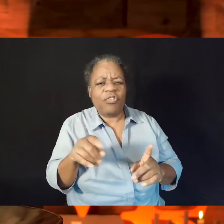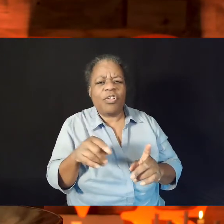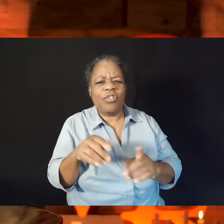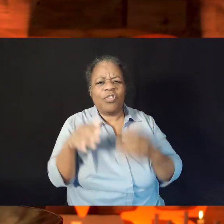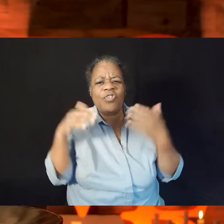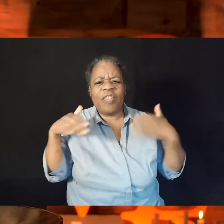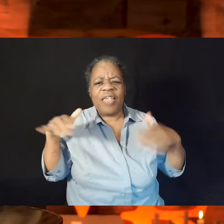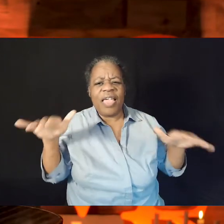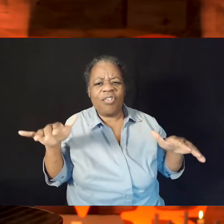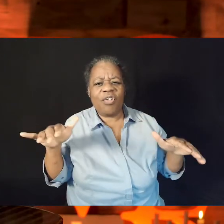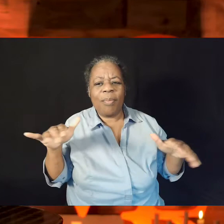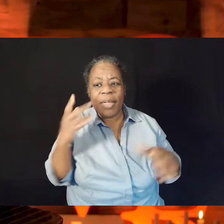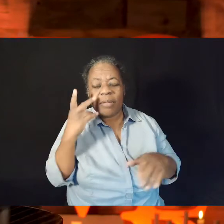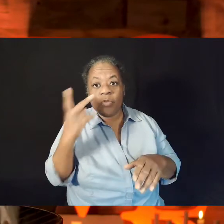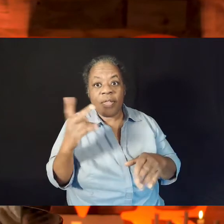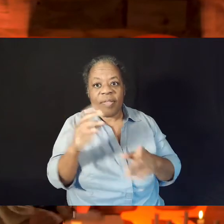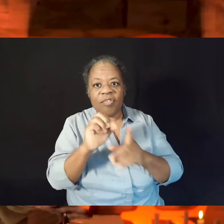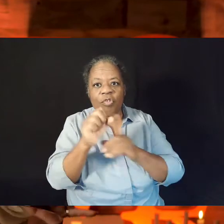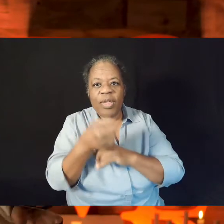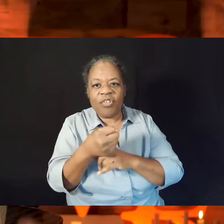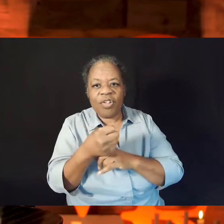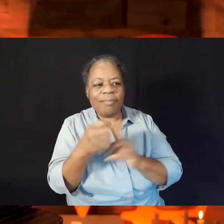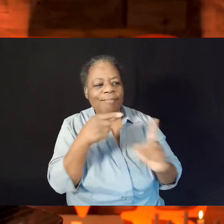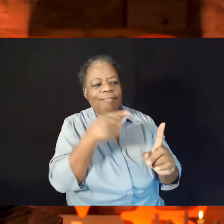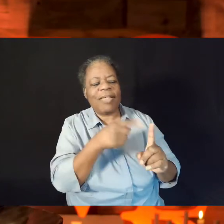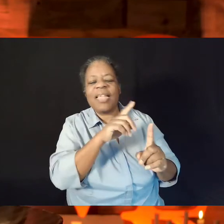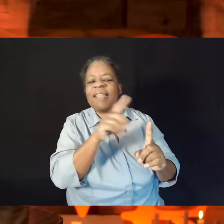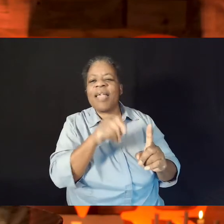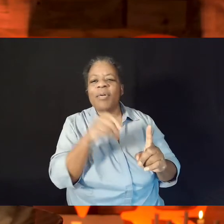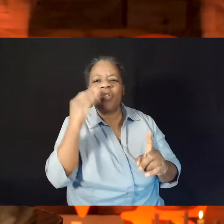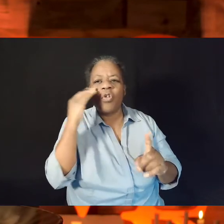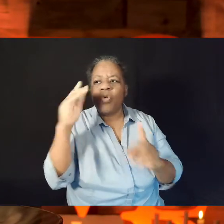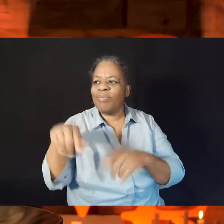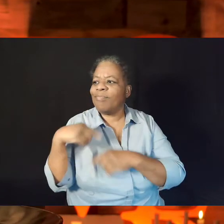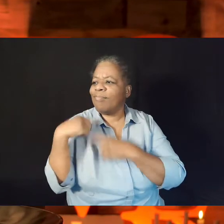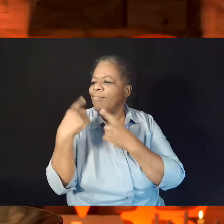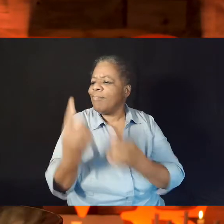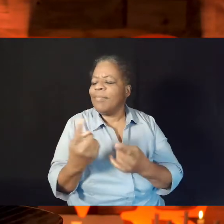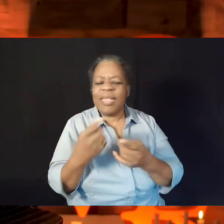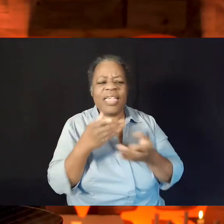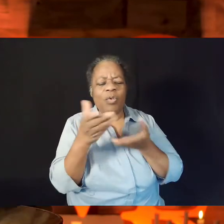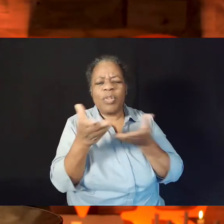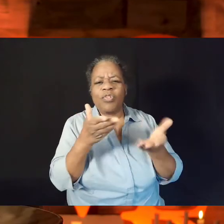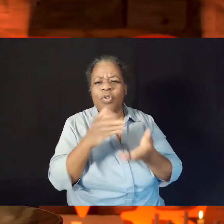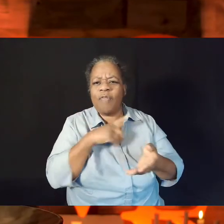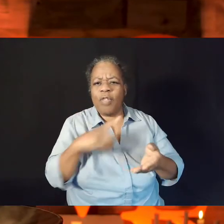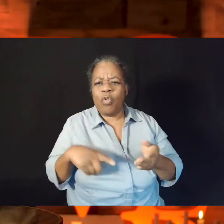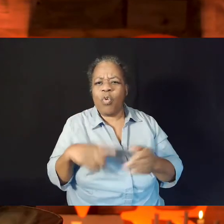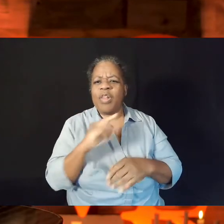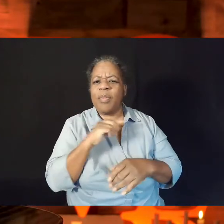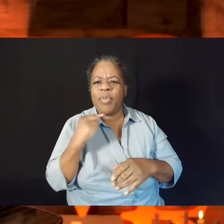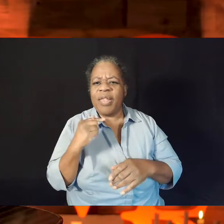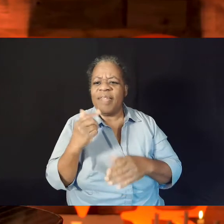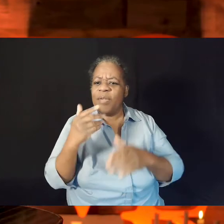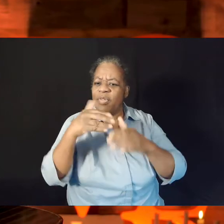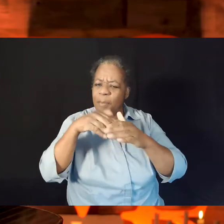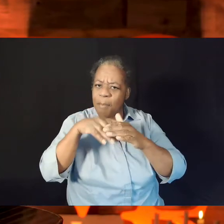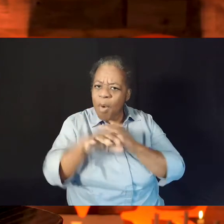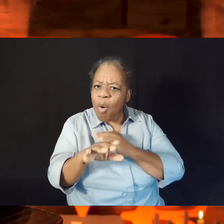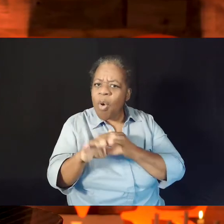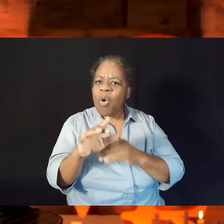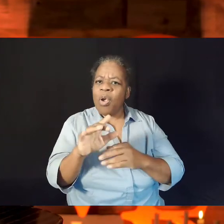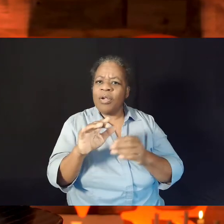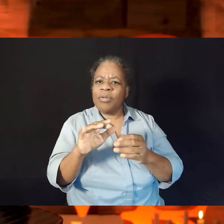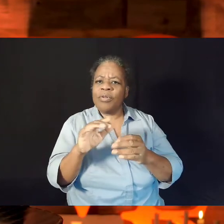for a moment. He's known all his life he would serve the Lord as a priest. He was born into it. It was,